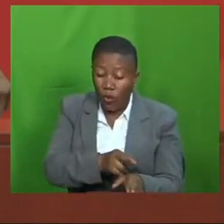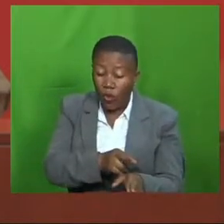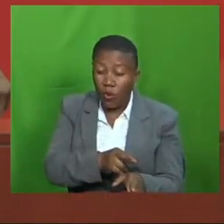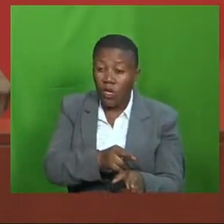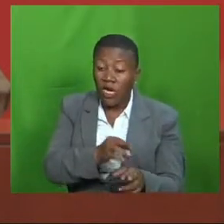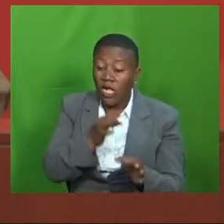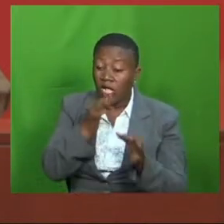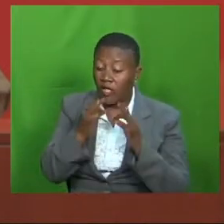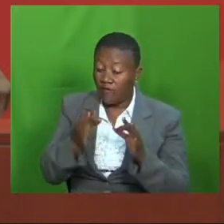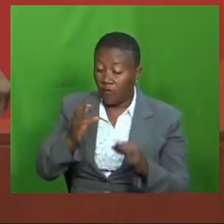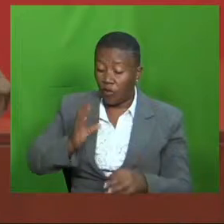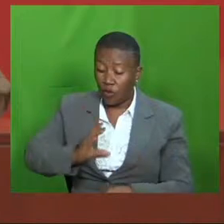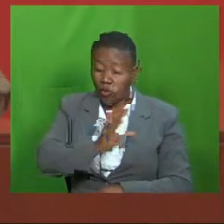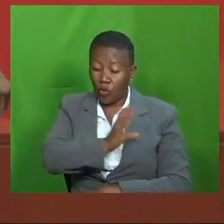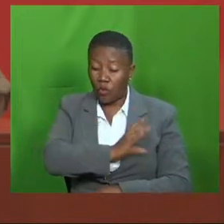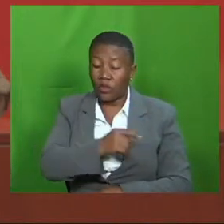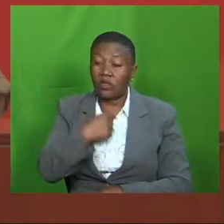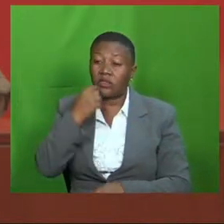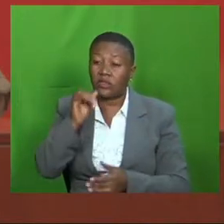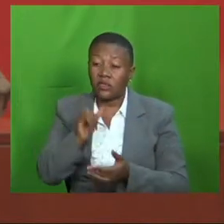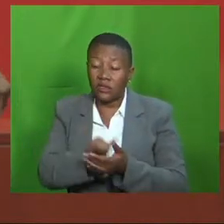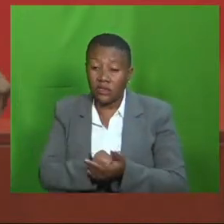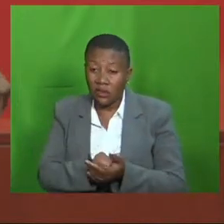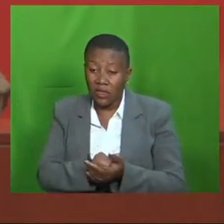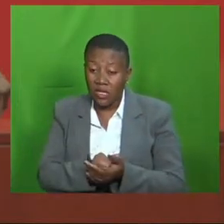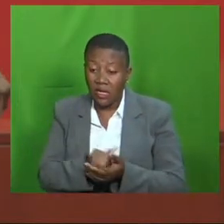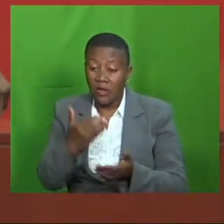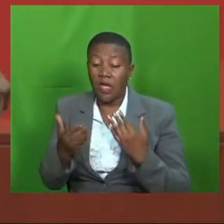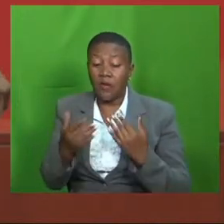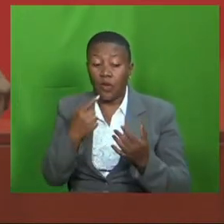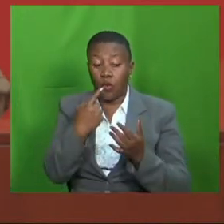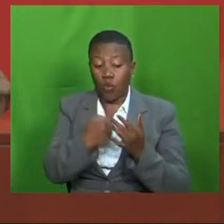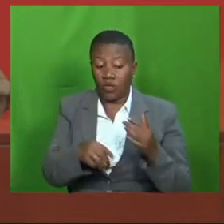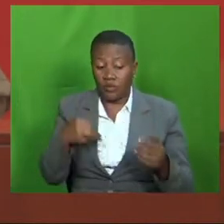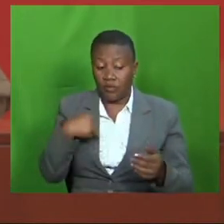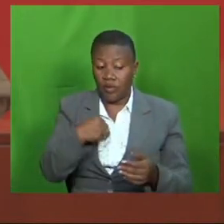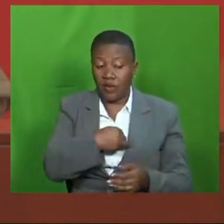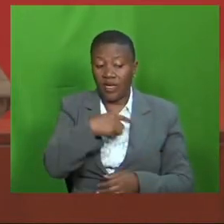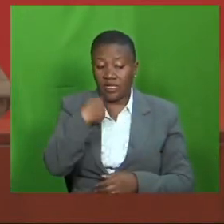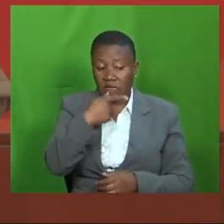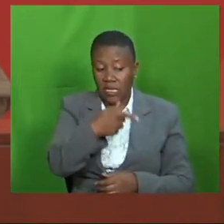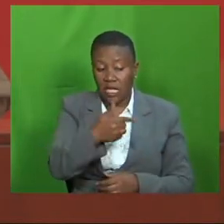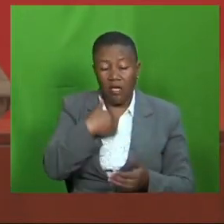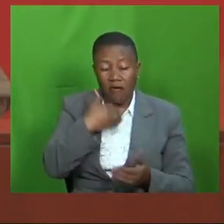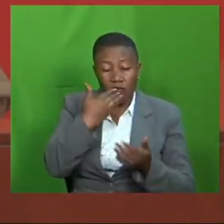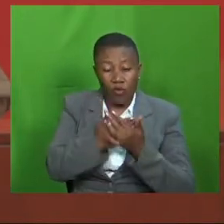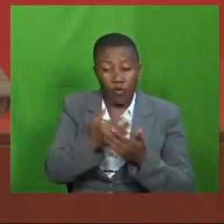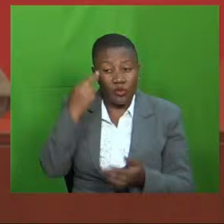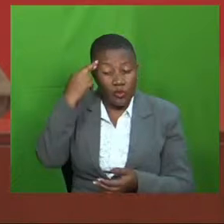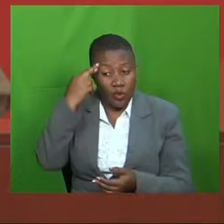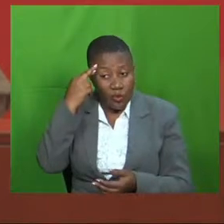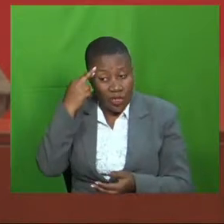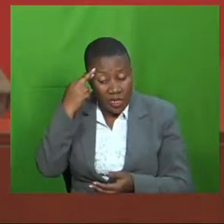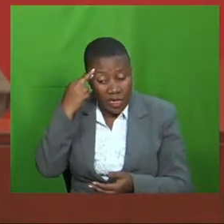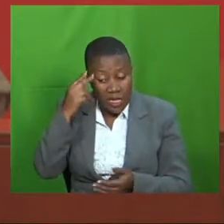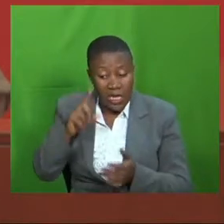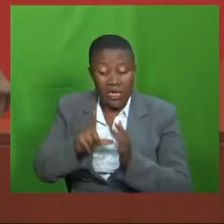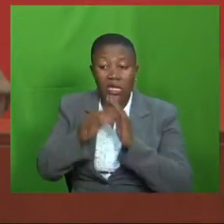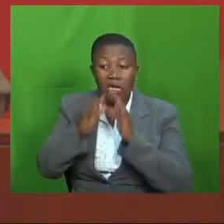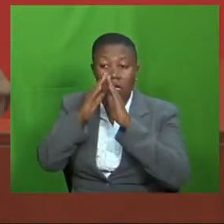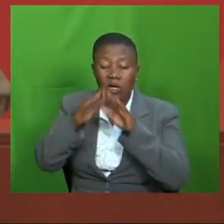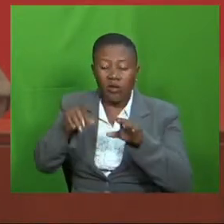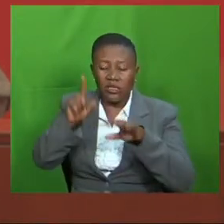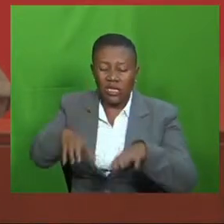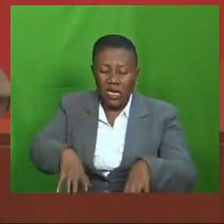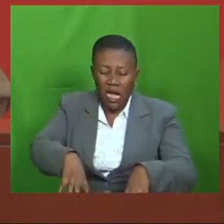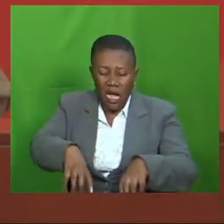to the House is to the effect that the member's explanation is reasonable, and the House adopts that recommendation, the